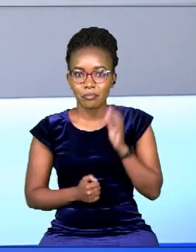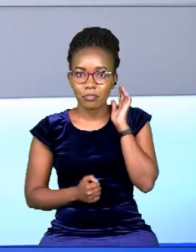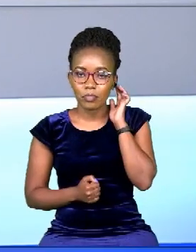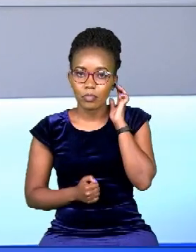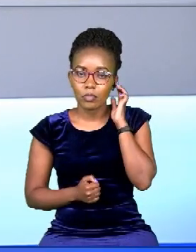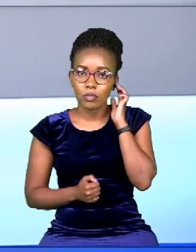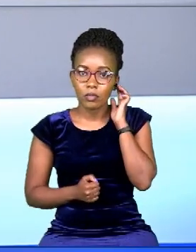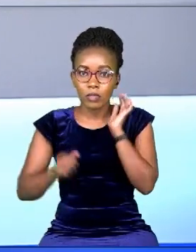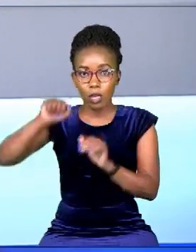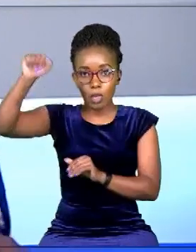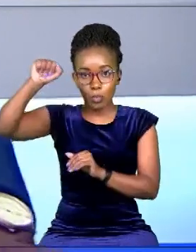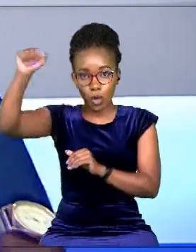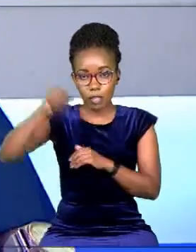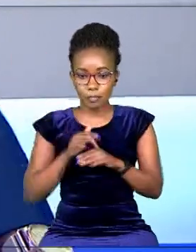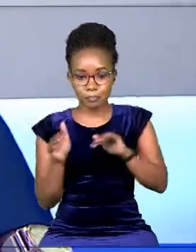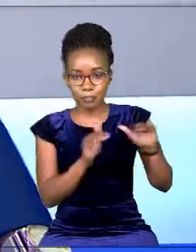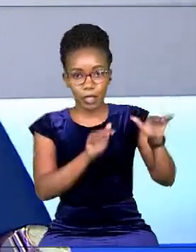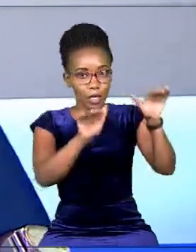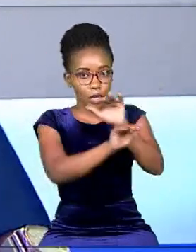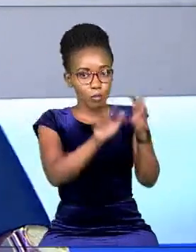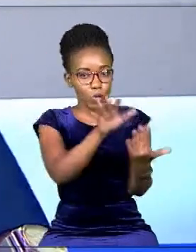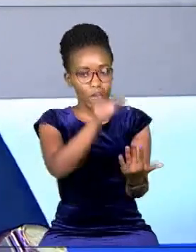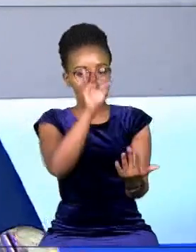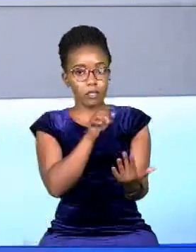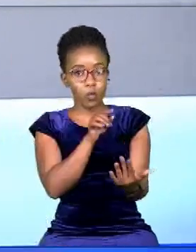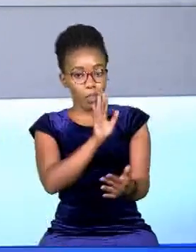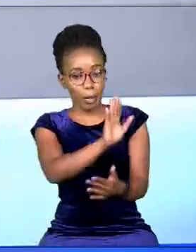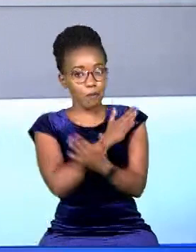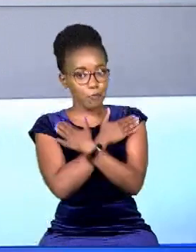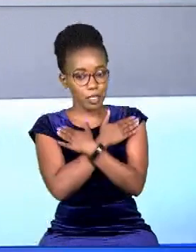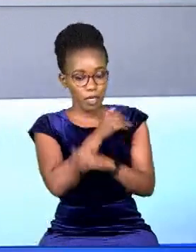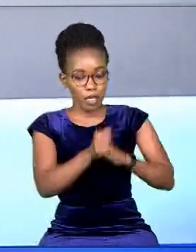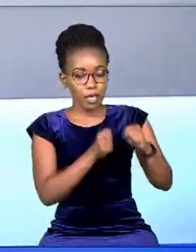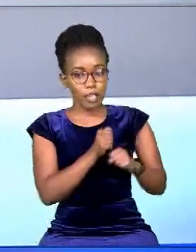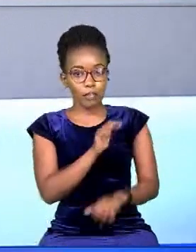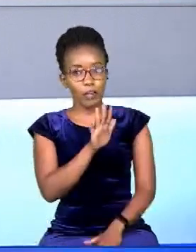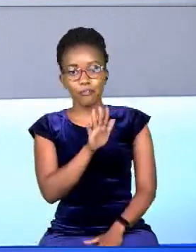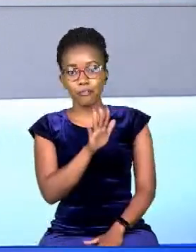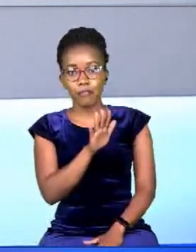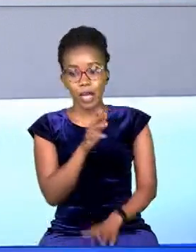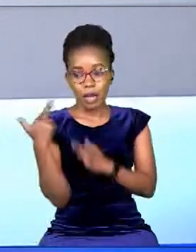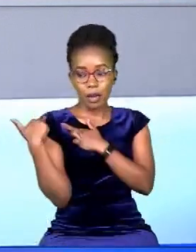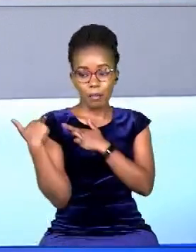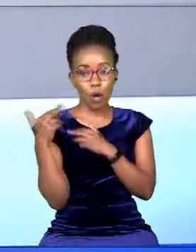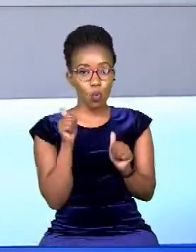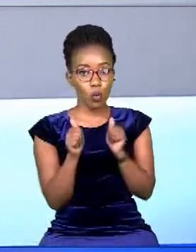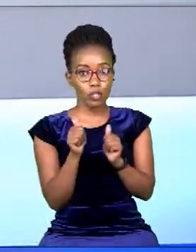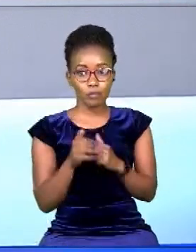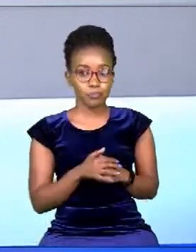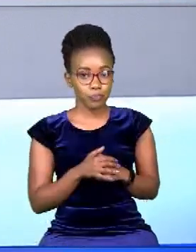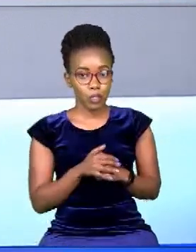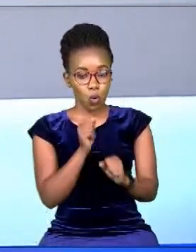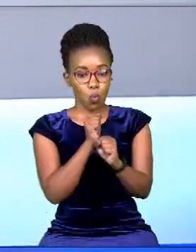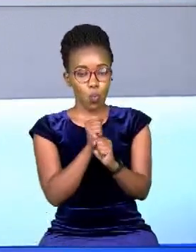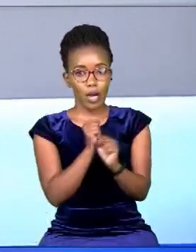Still in politics, the deputies are elected on a ticket with their counterparts for 5 years' term. Their mandate being to serve in as